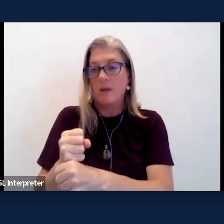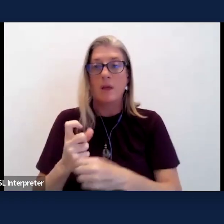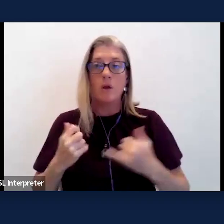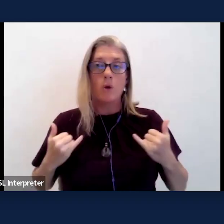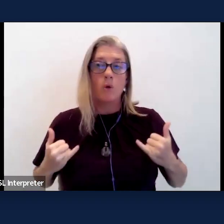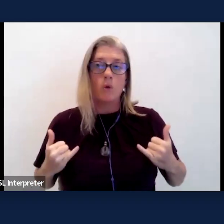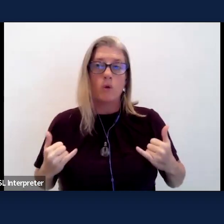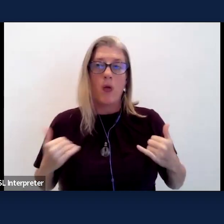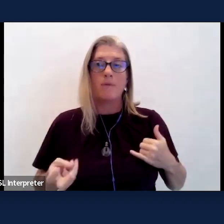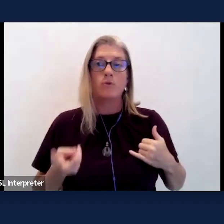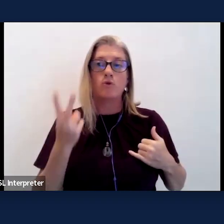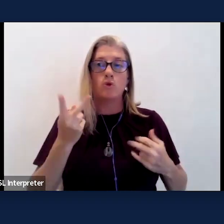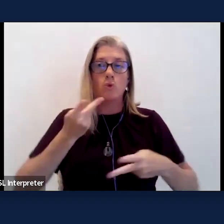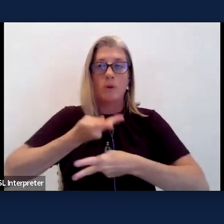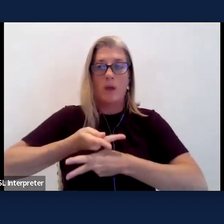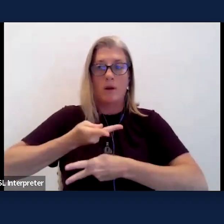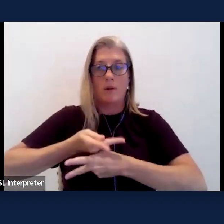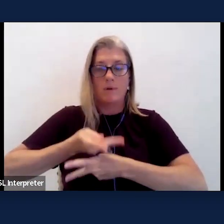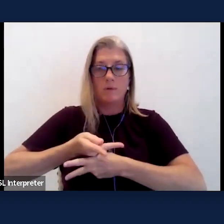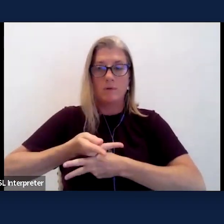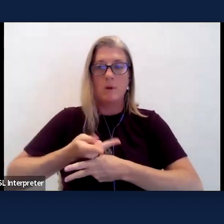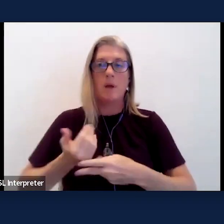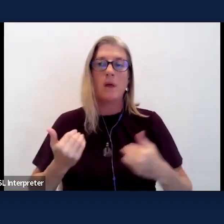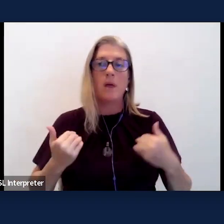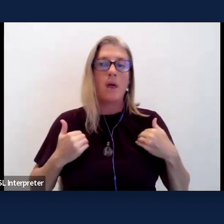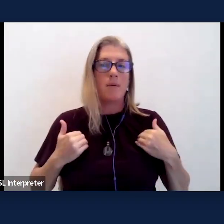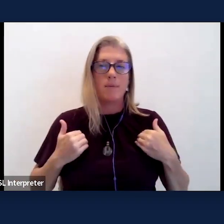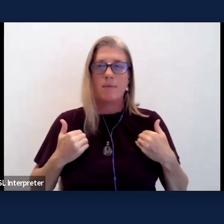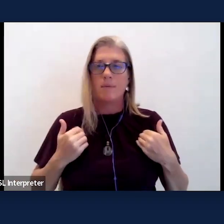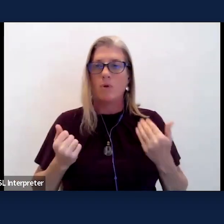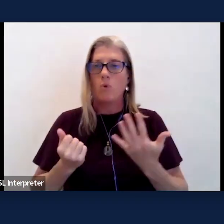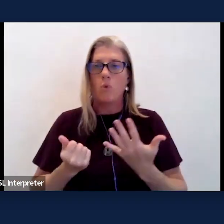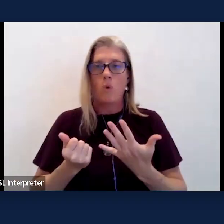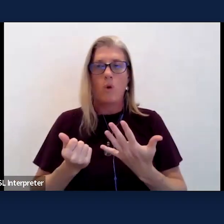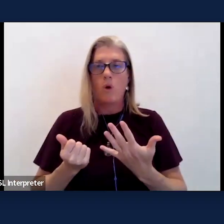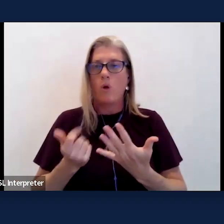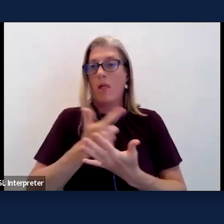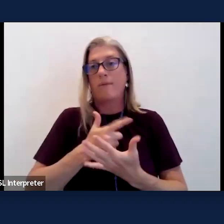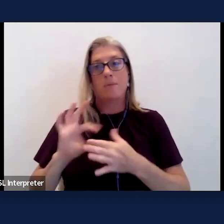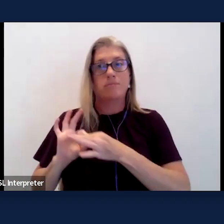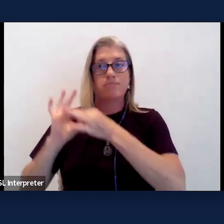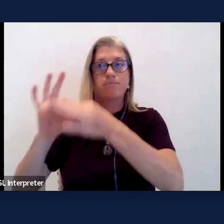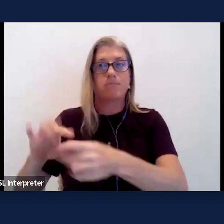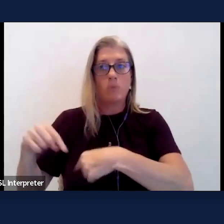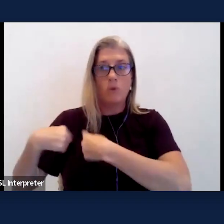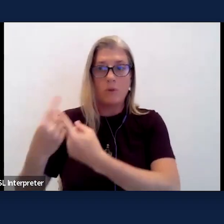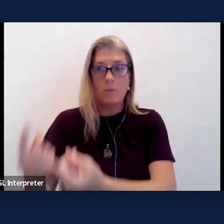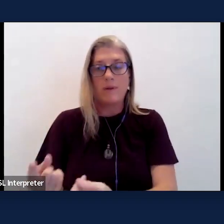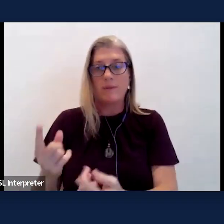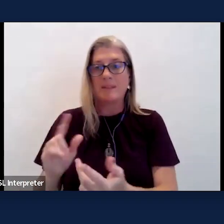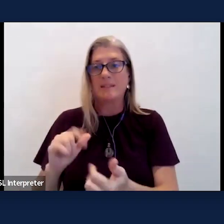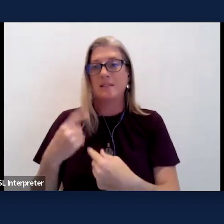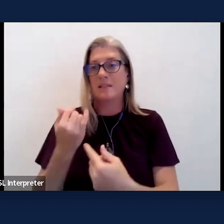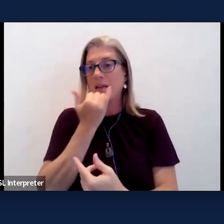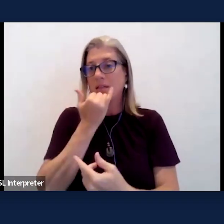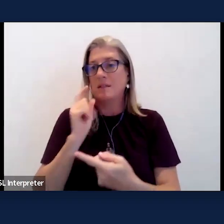I have two caregivers. I have, all of them have been with me since the accident until now.